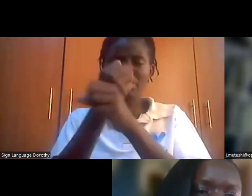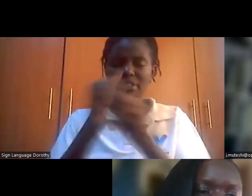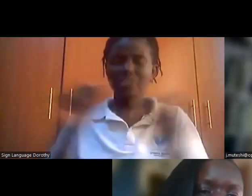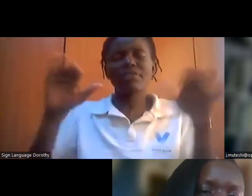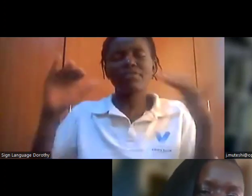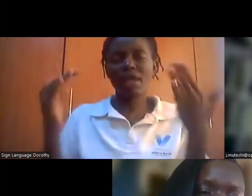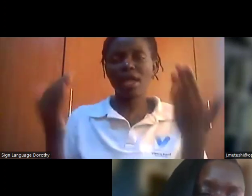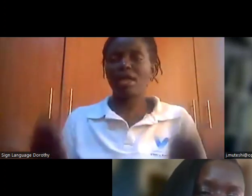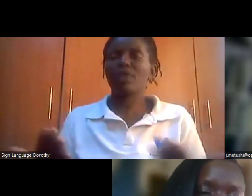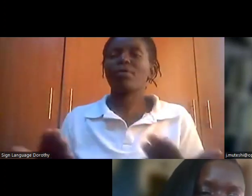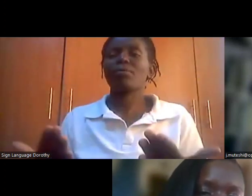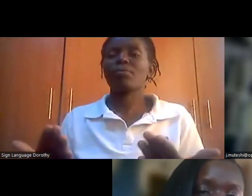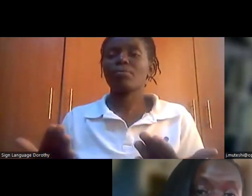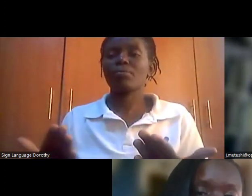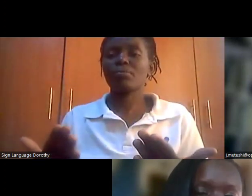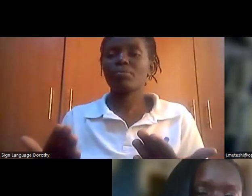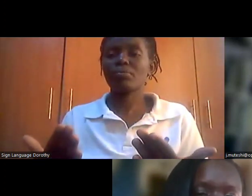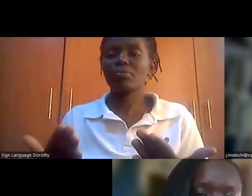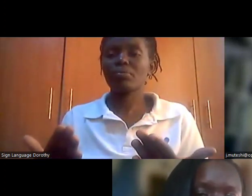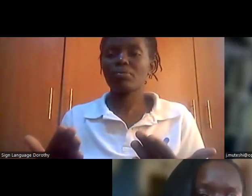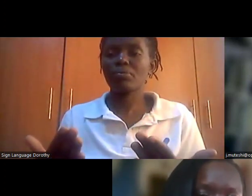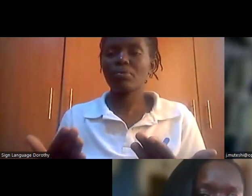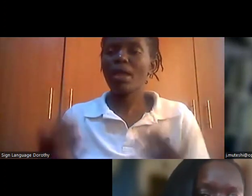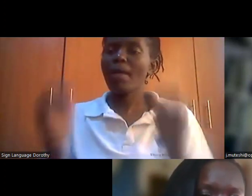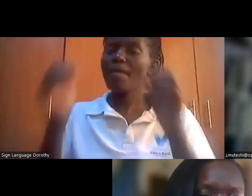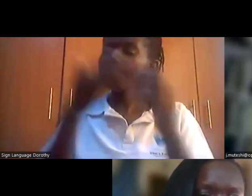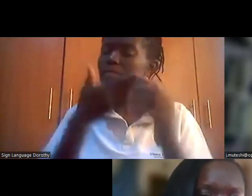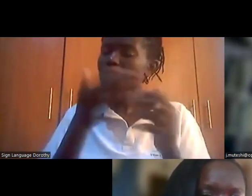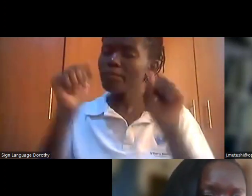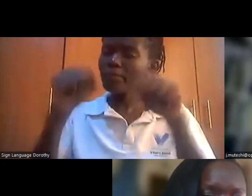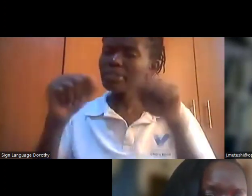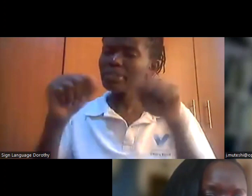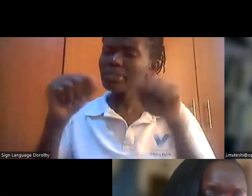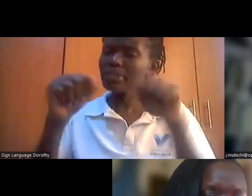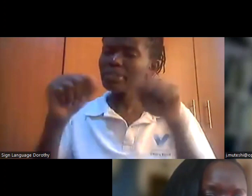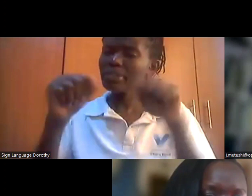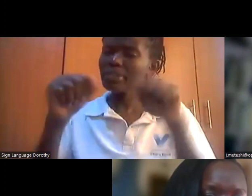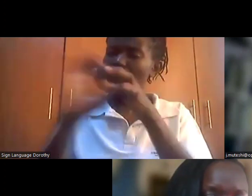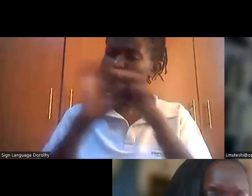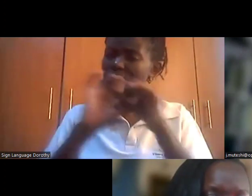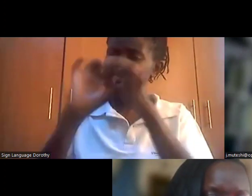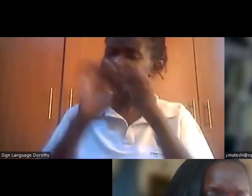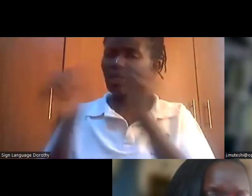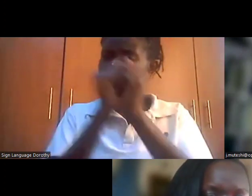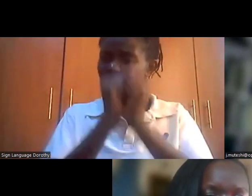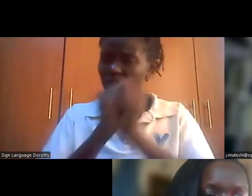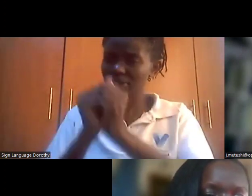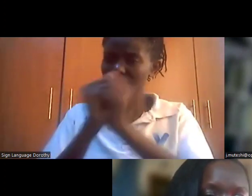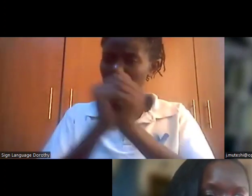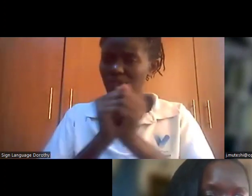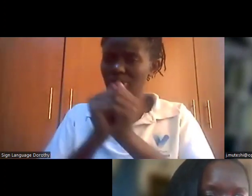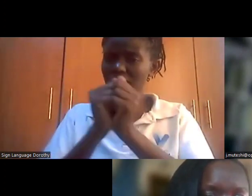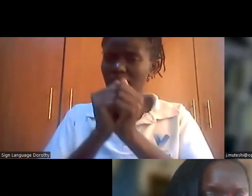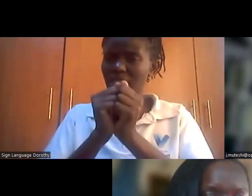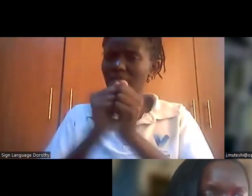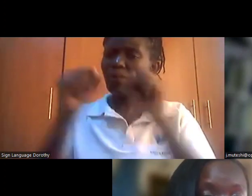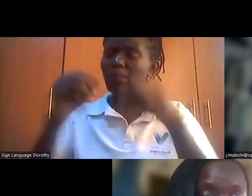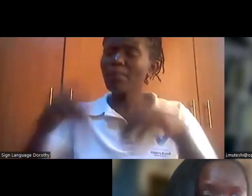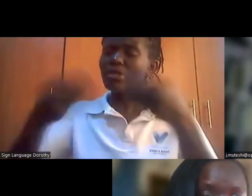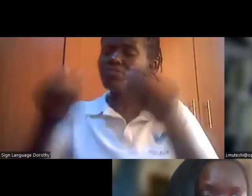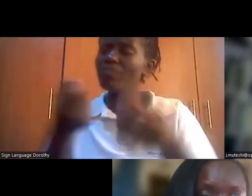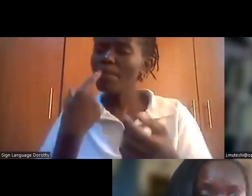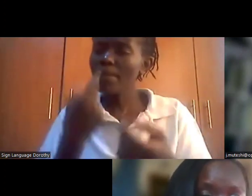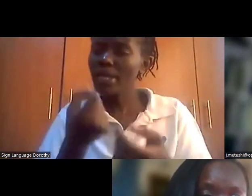multi-stakeholder, multi-sectorial, collaboration to address access of medical supplies. And also another